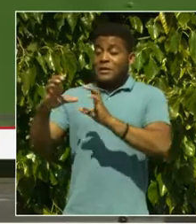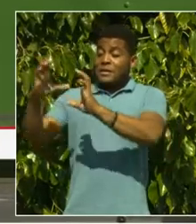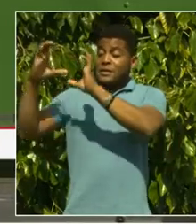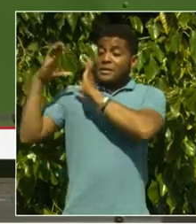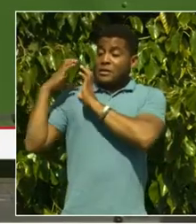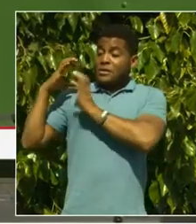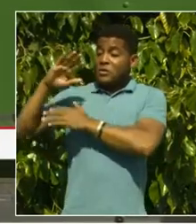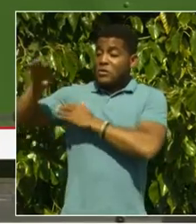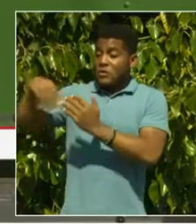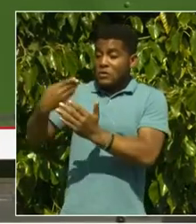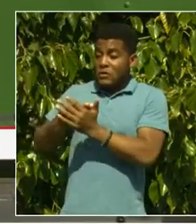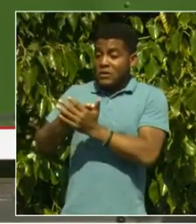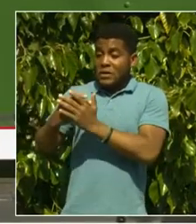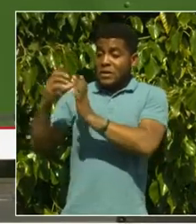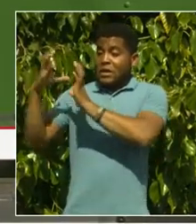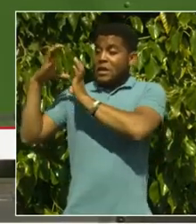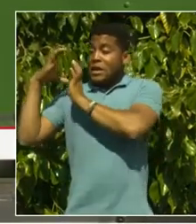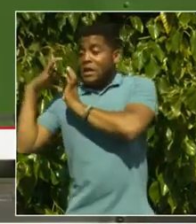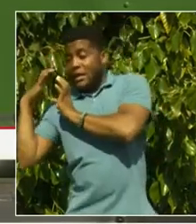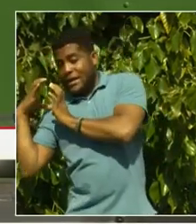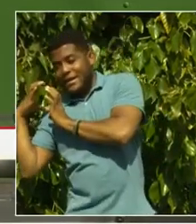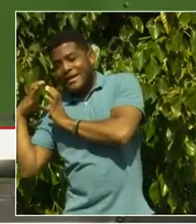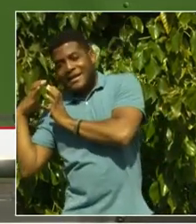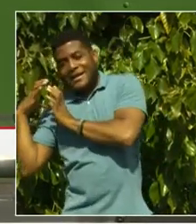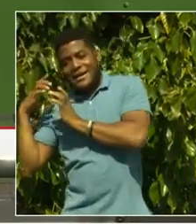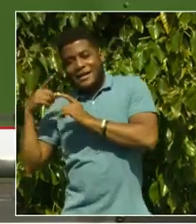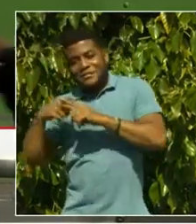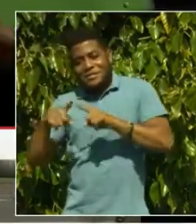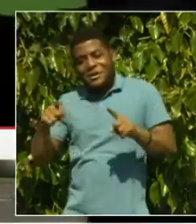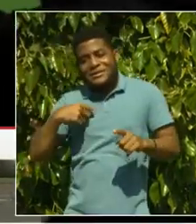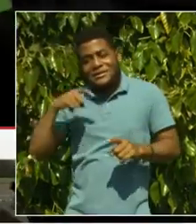But I needed a little help before it was too late.